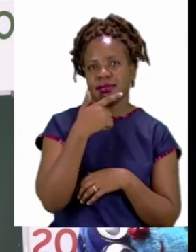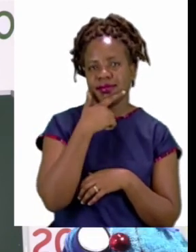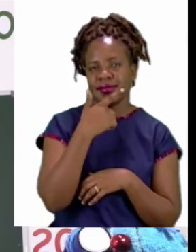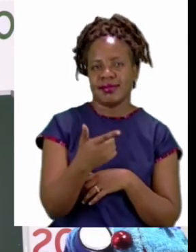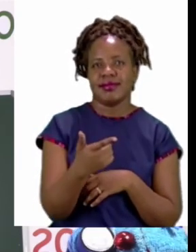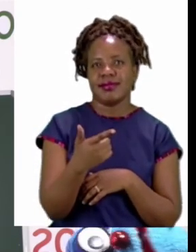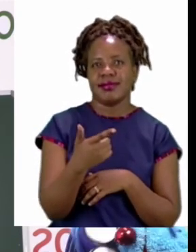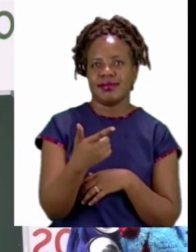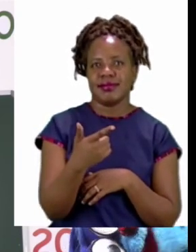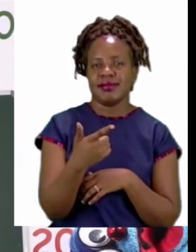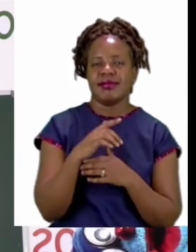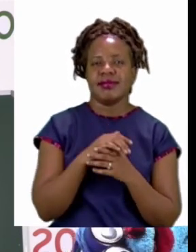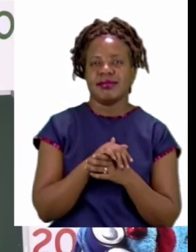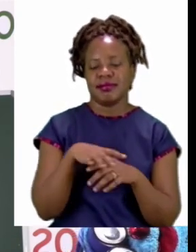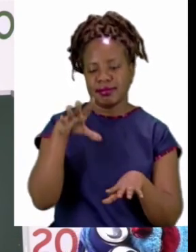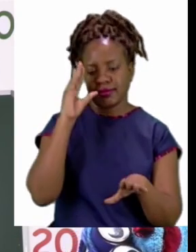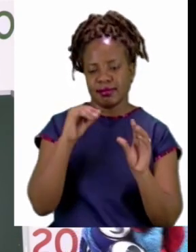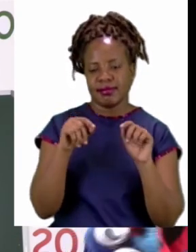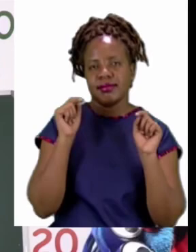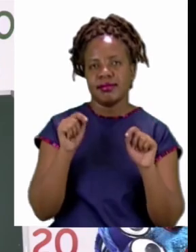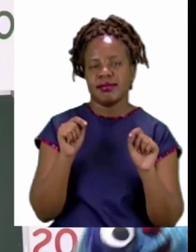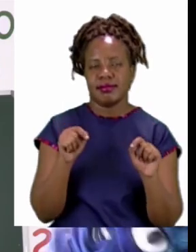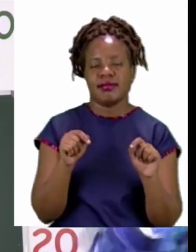you for joining us today and